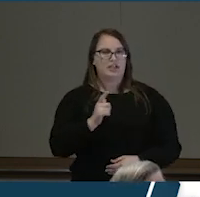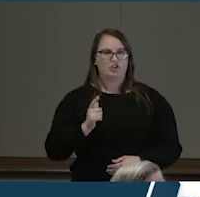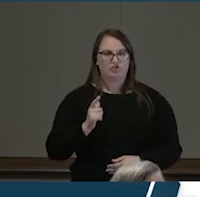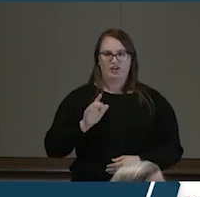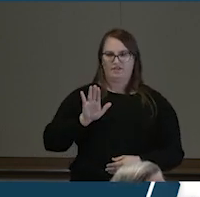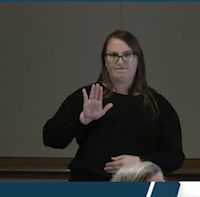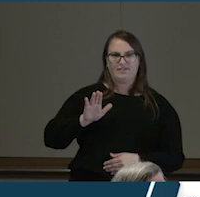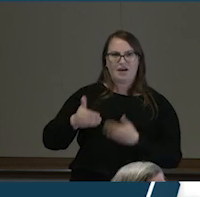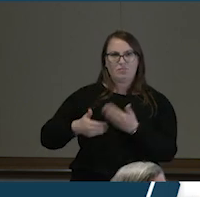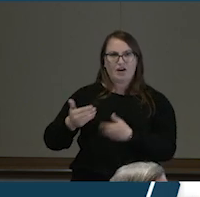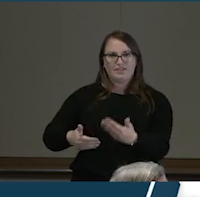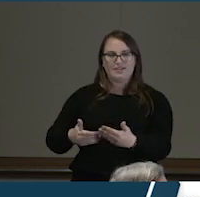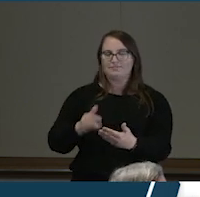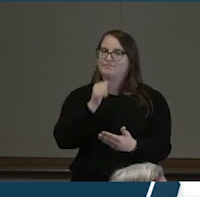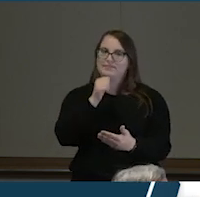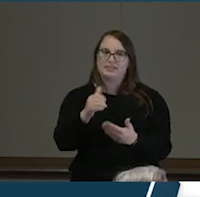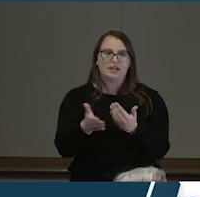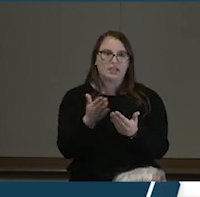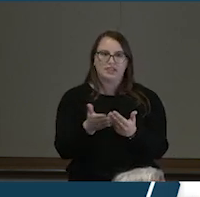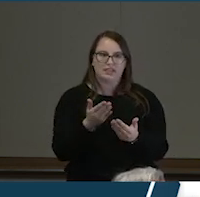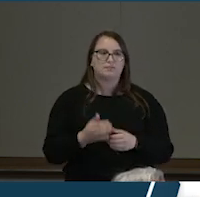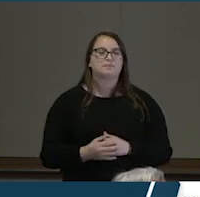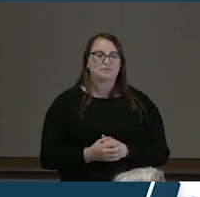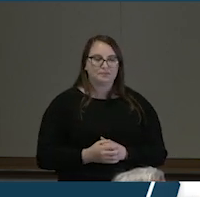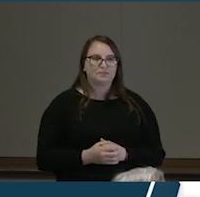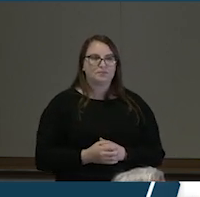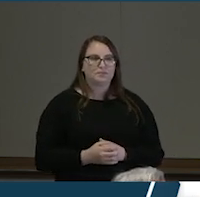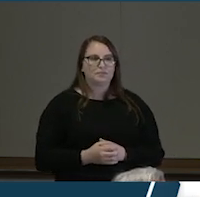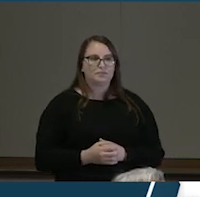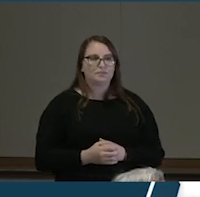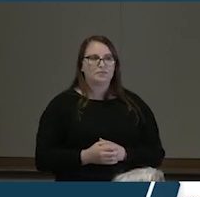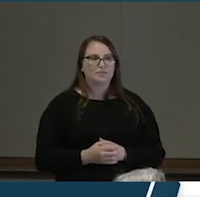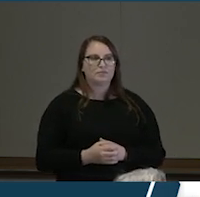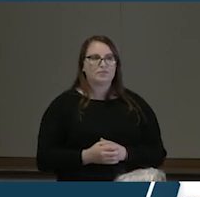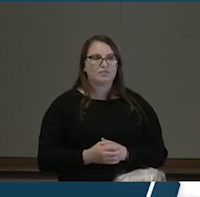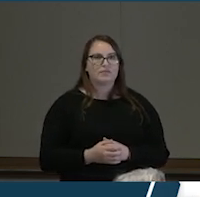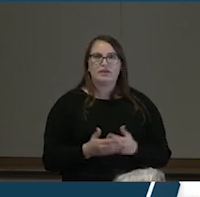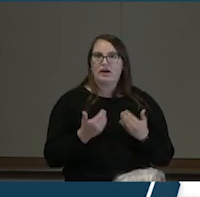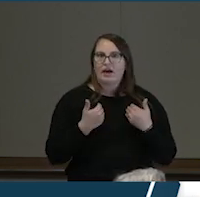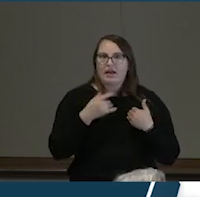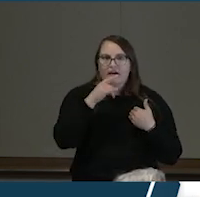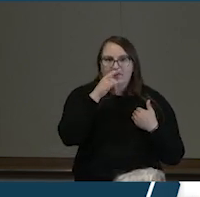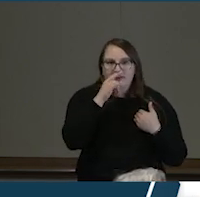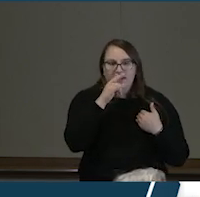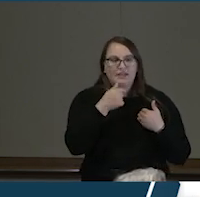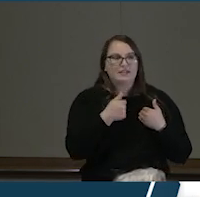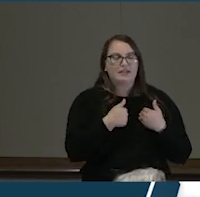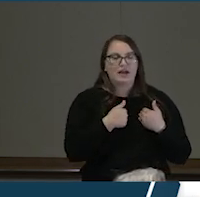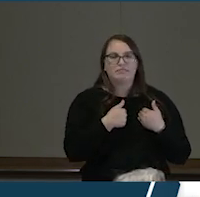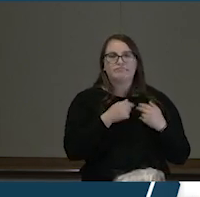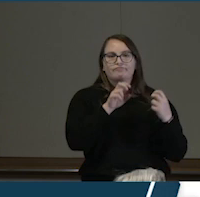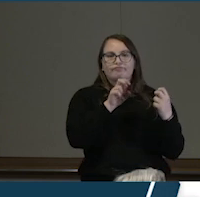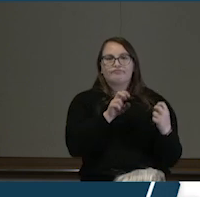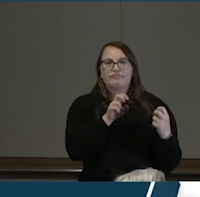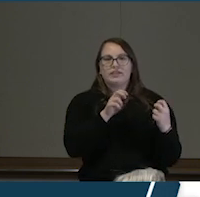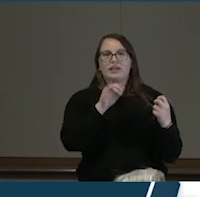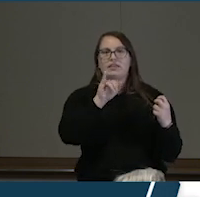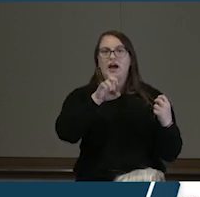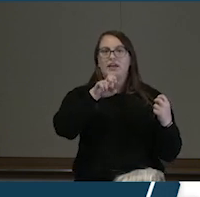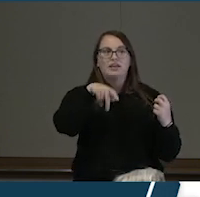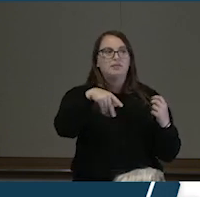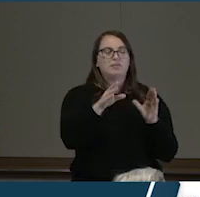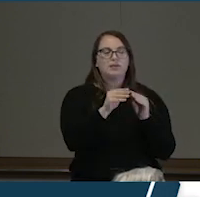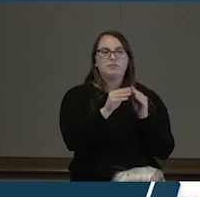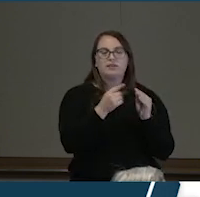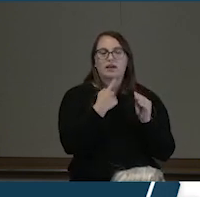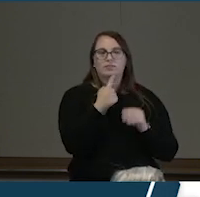is not easy. You know, when I have kids, when I sit at these IEP meetings, and I'll have a school say to a parent